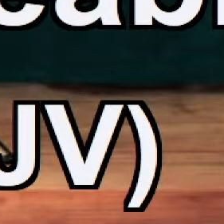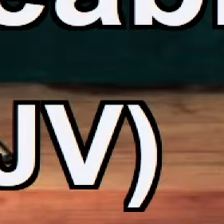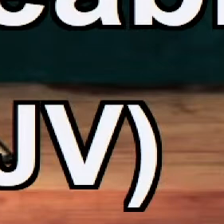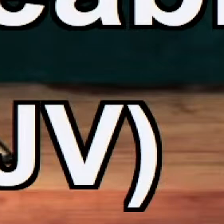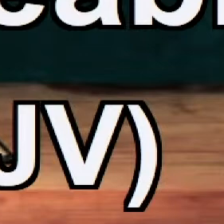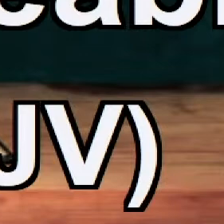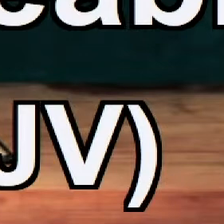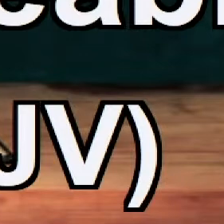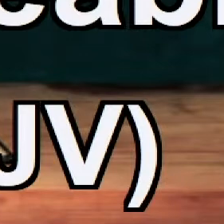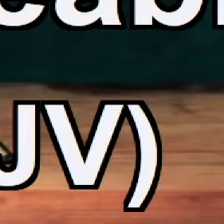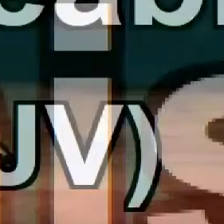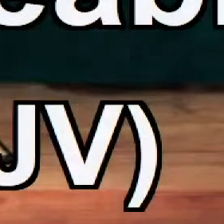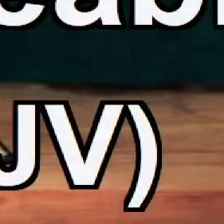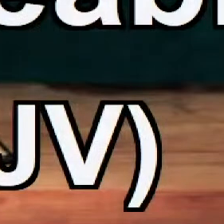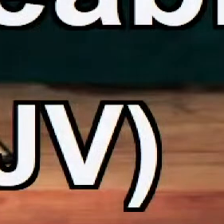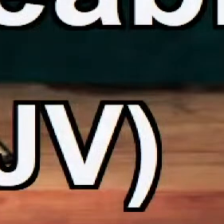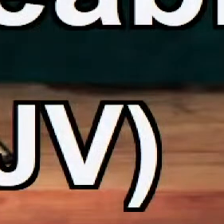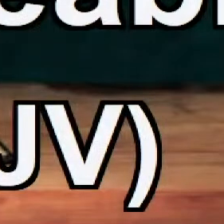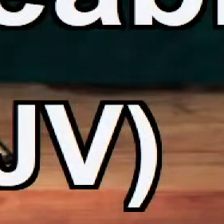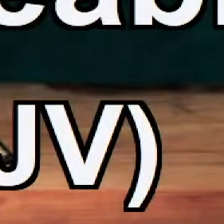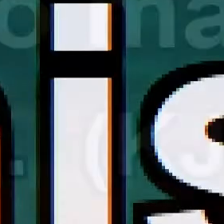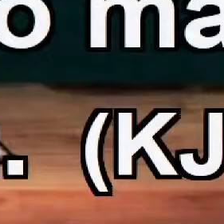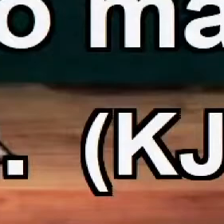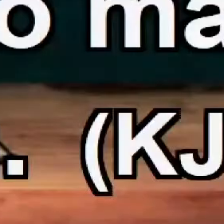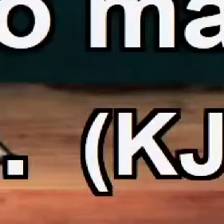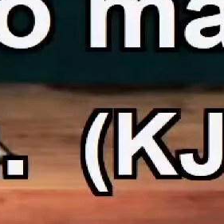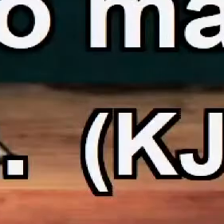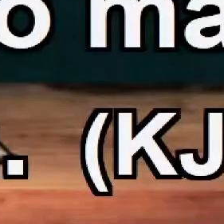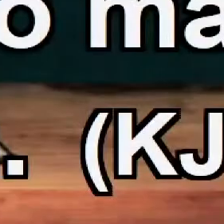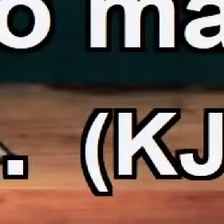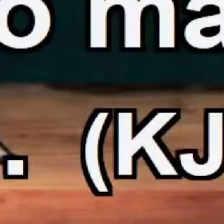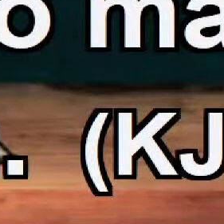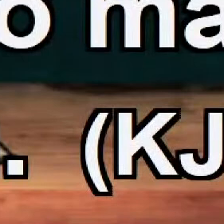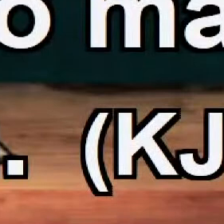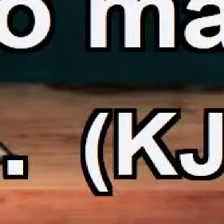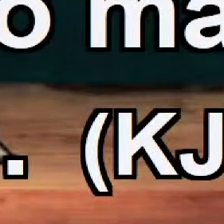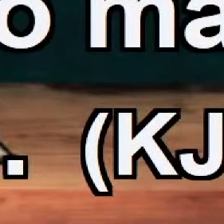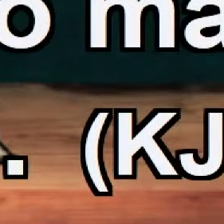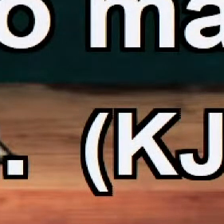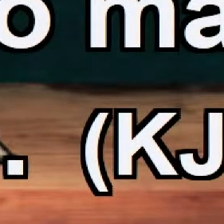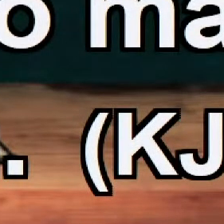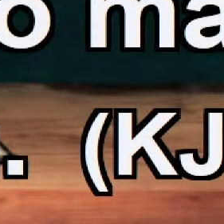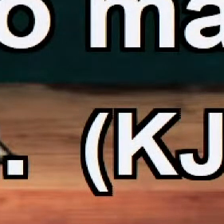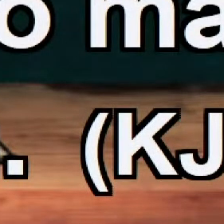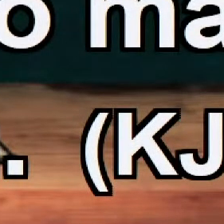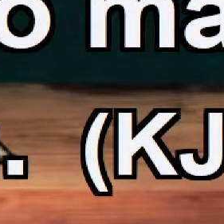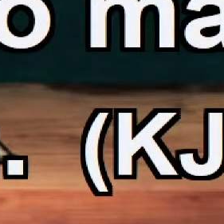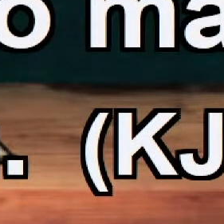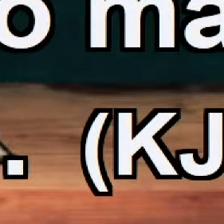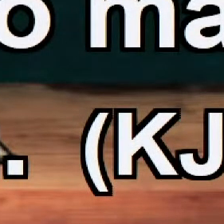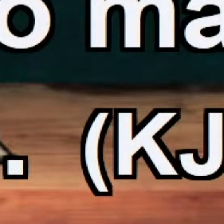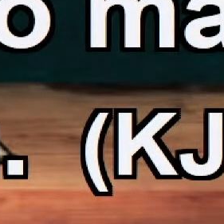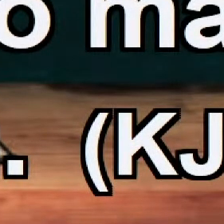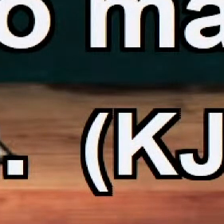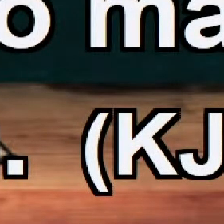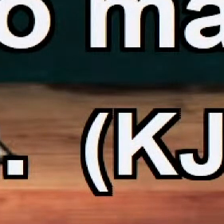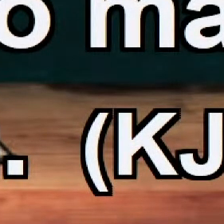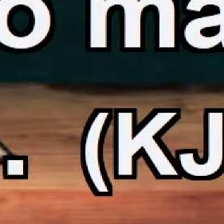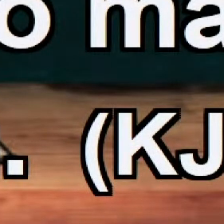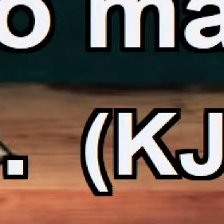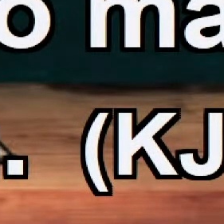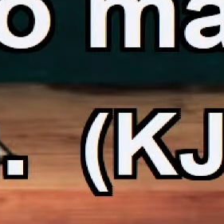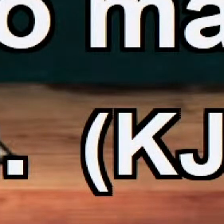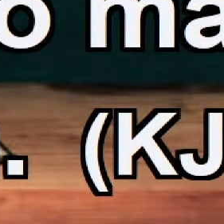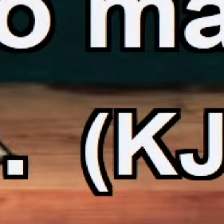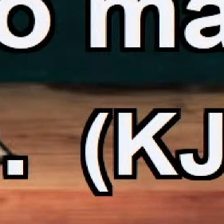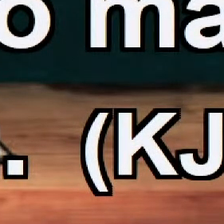unchangeable priesthood. Then 25, therefore, he is also able to save to the uttermost